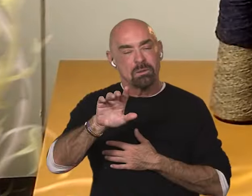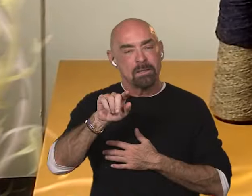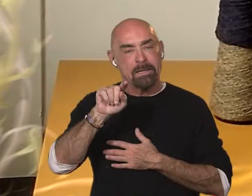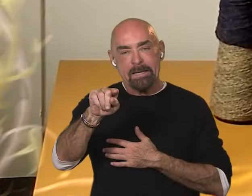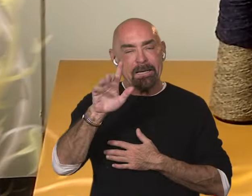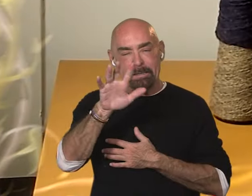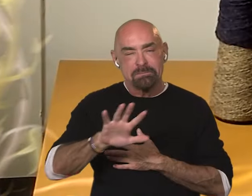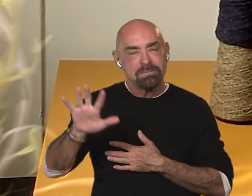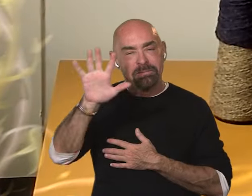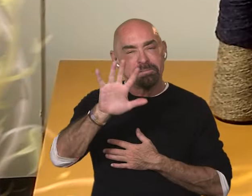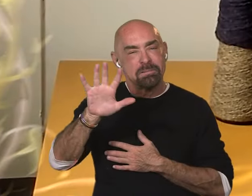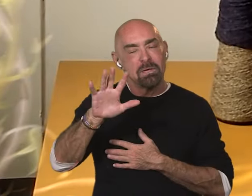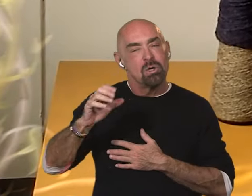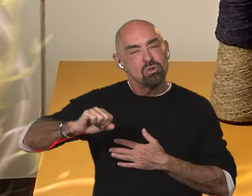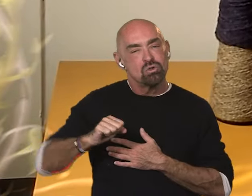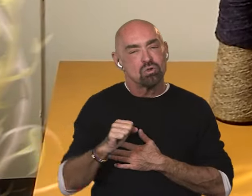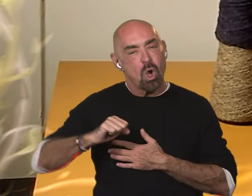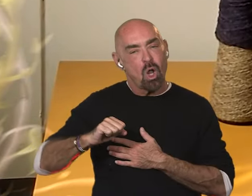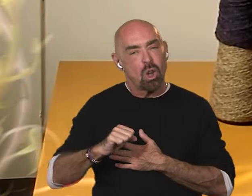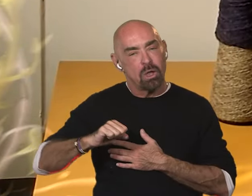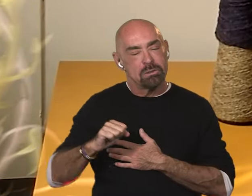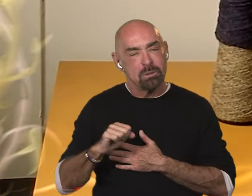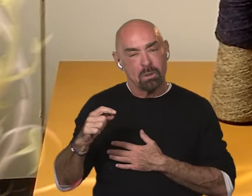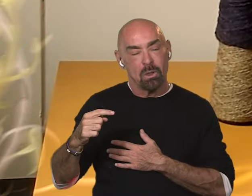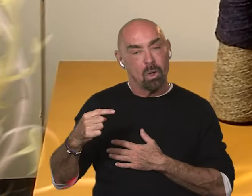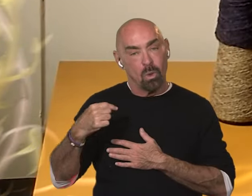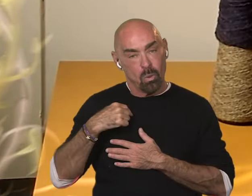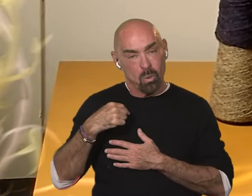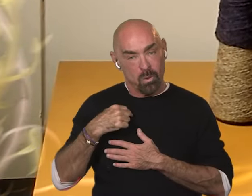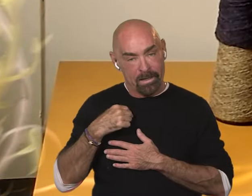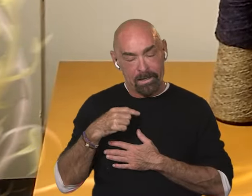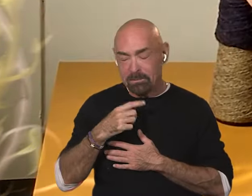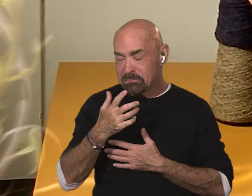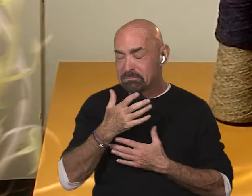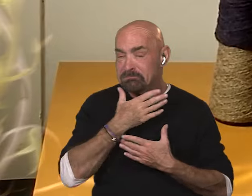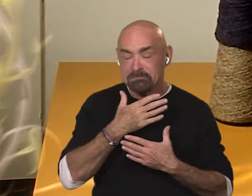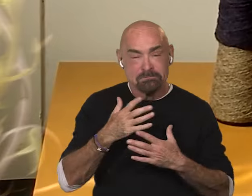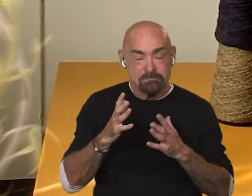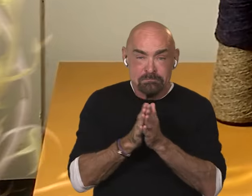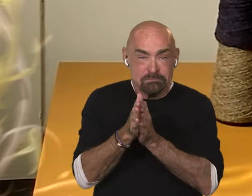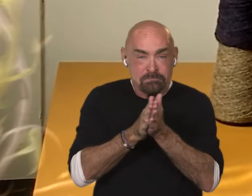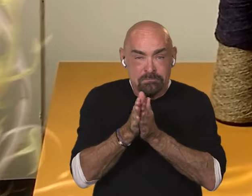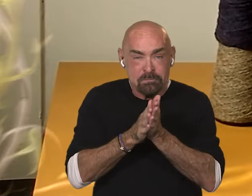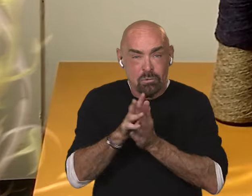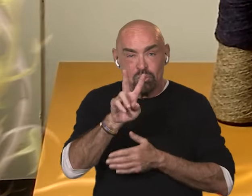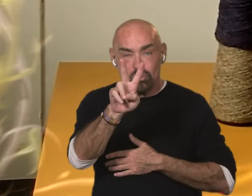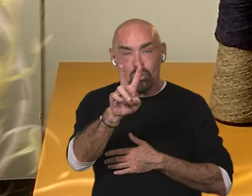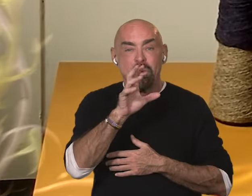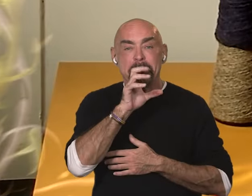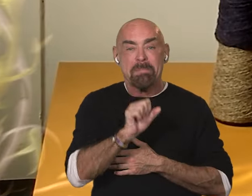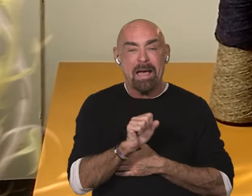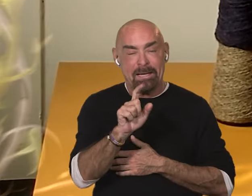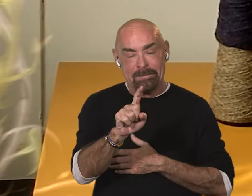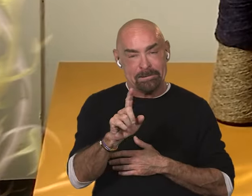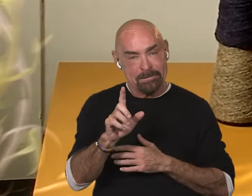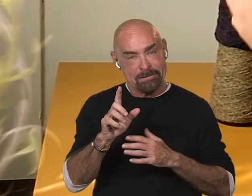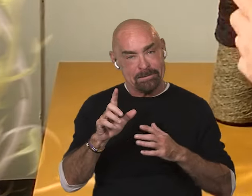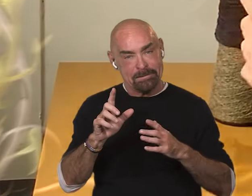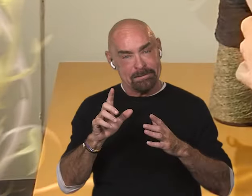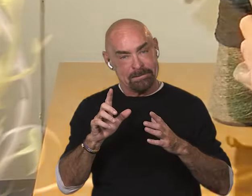stop-motion action-adventure game set in a mystical historic Scotland. We are a dedicated and passionate two-man